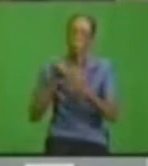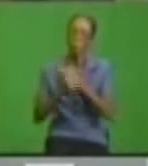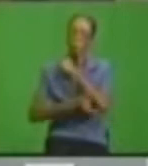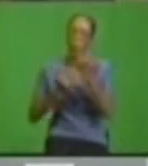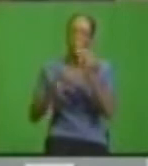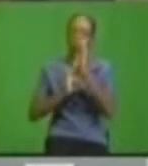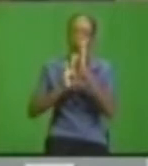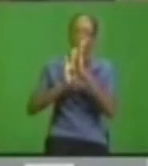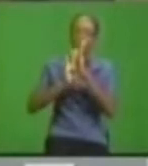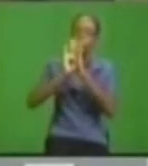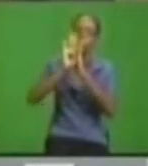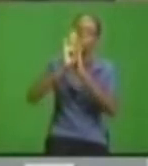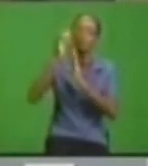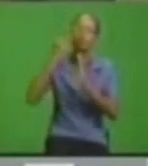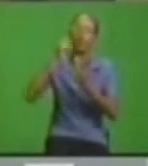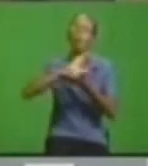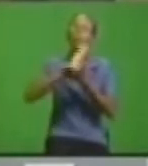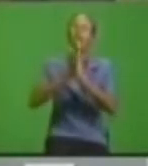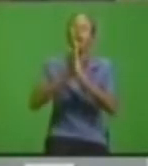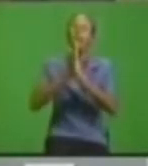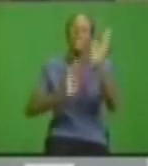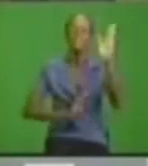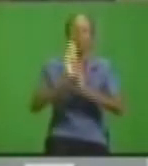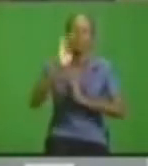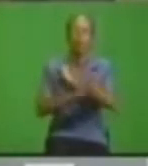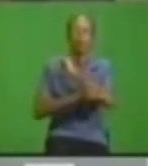to the attainment of developed nation status.